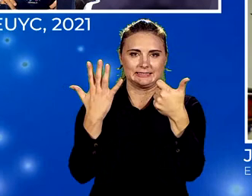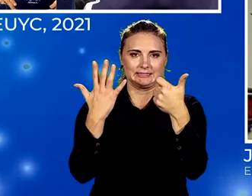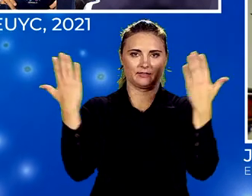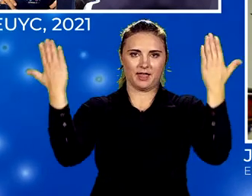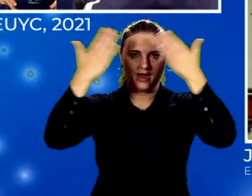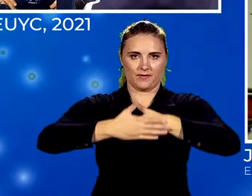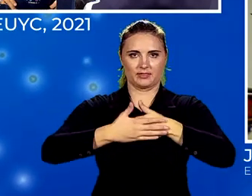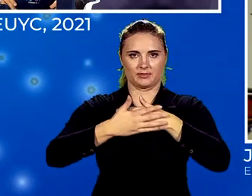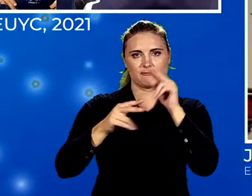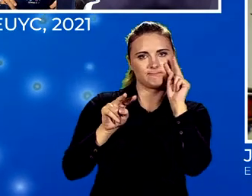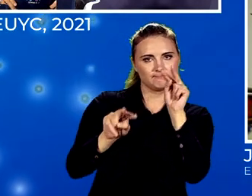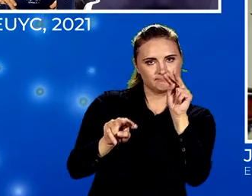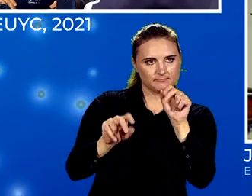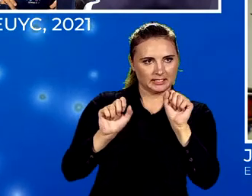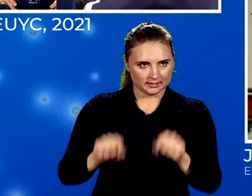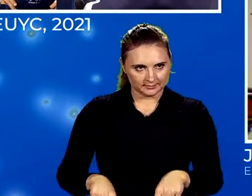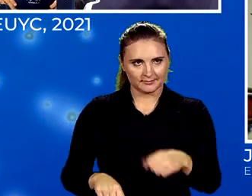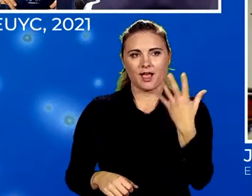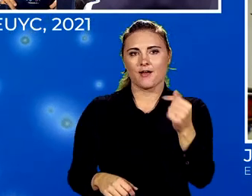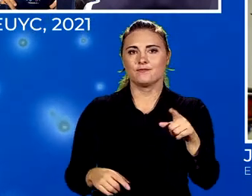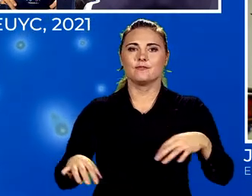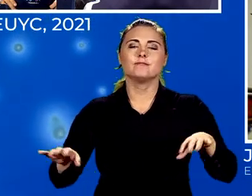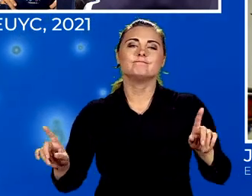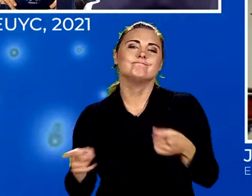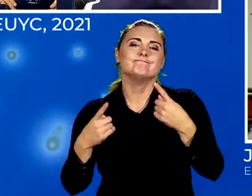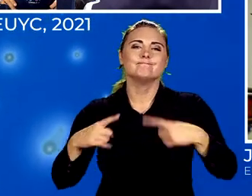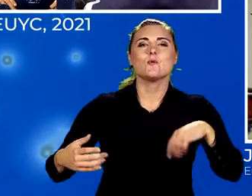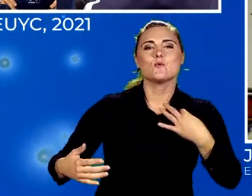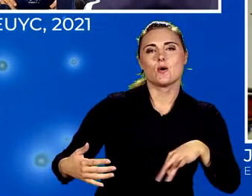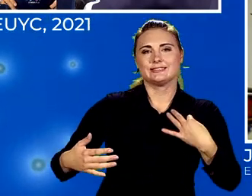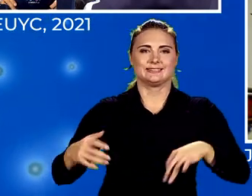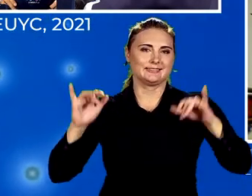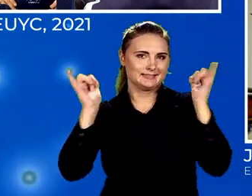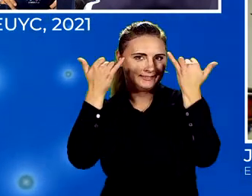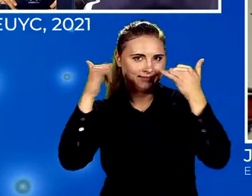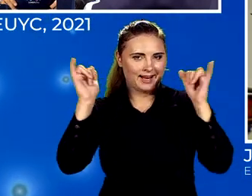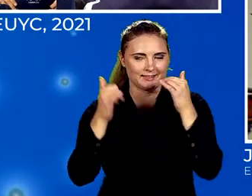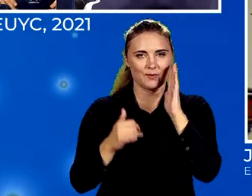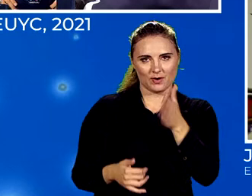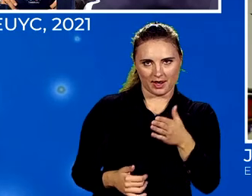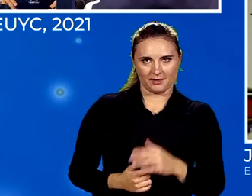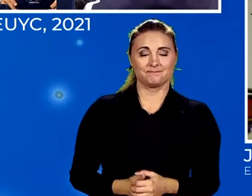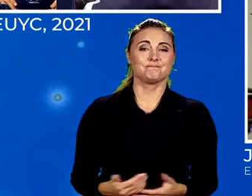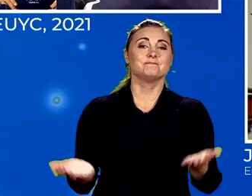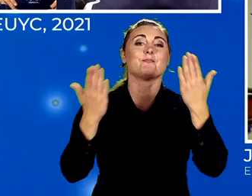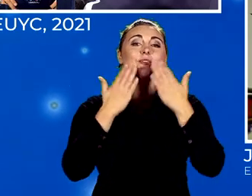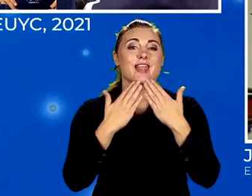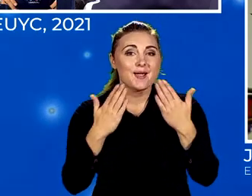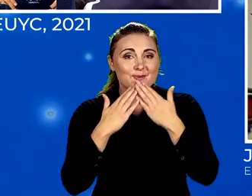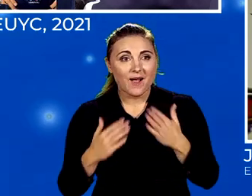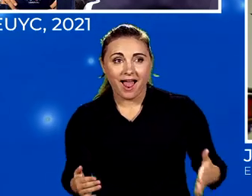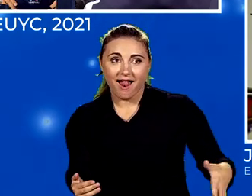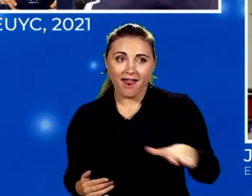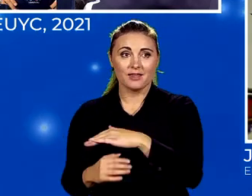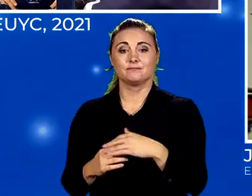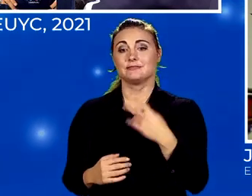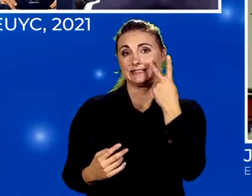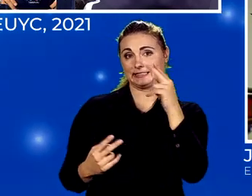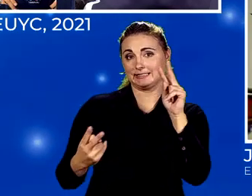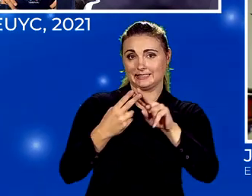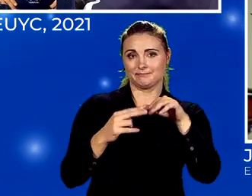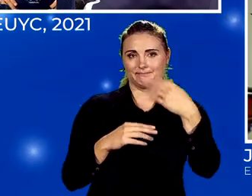final results and we are going to be discussing them with our guests. Thanks a lot, everyone, and then see you in 1 hour.